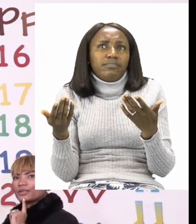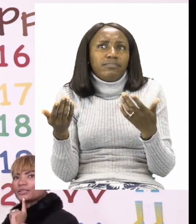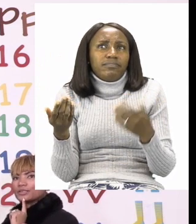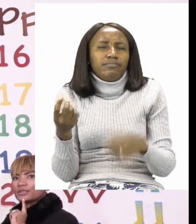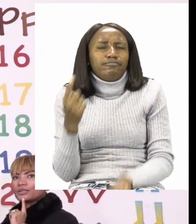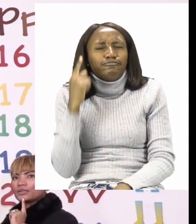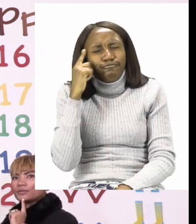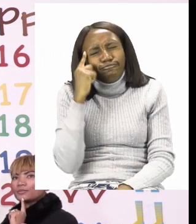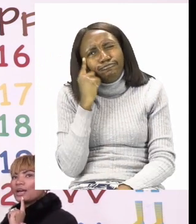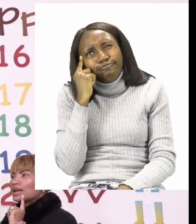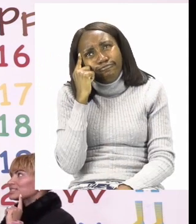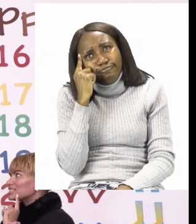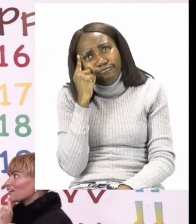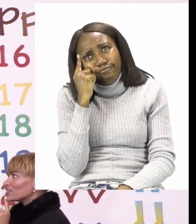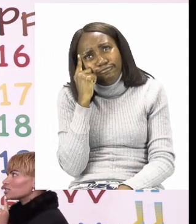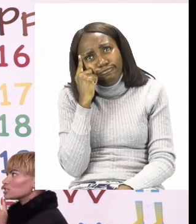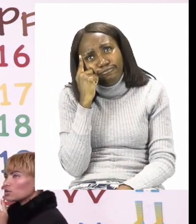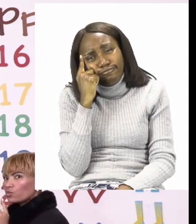for a minute.